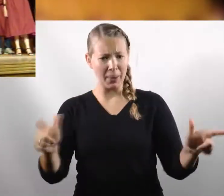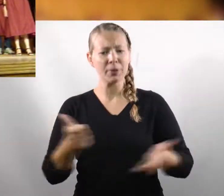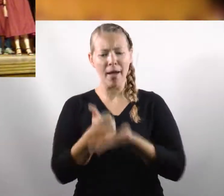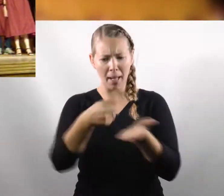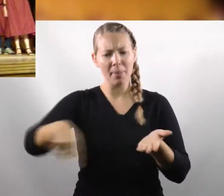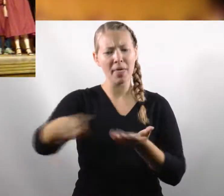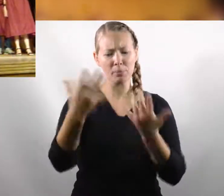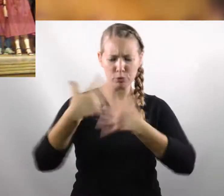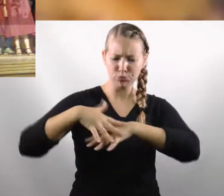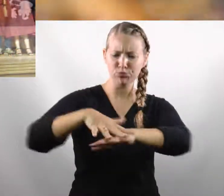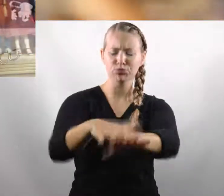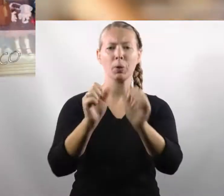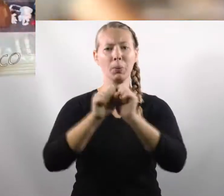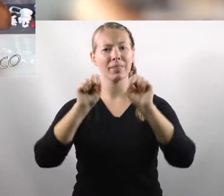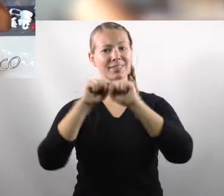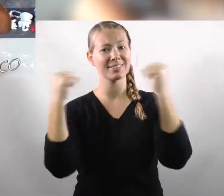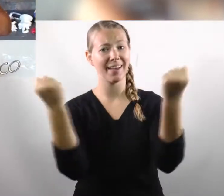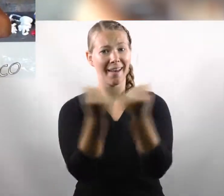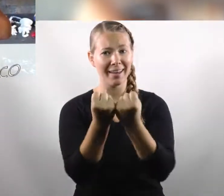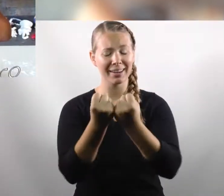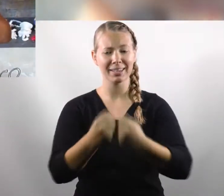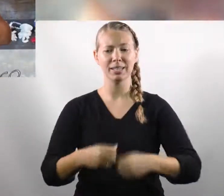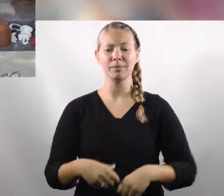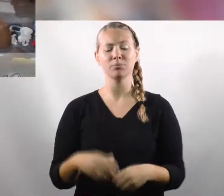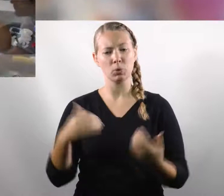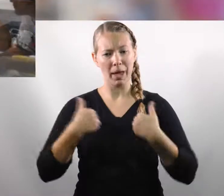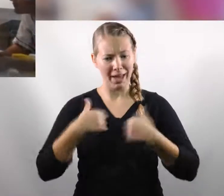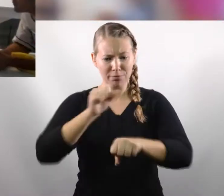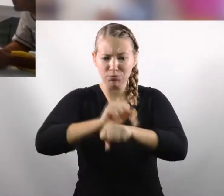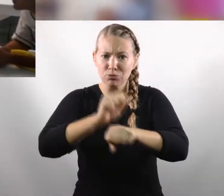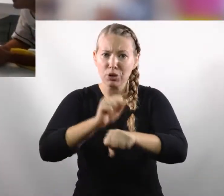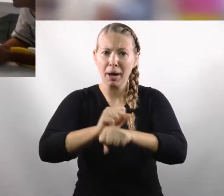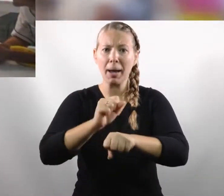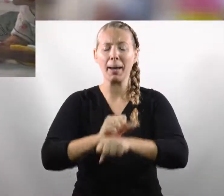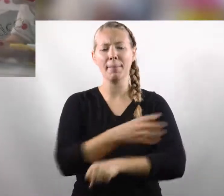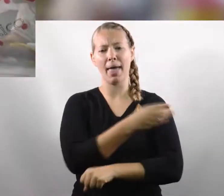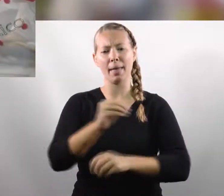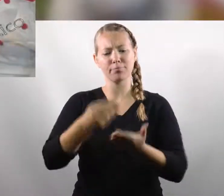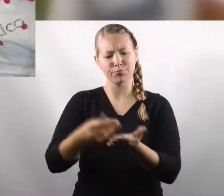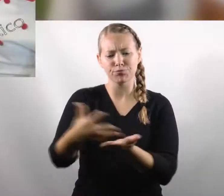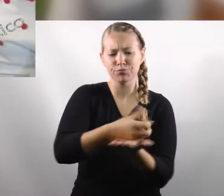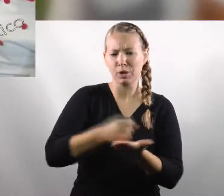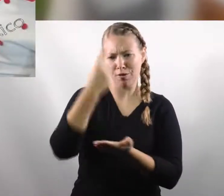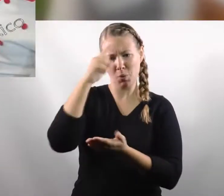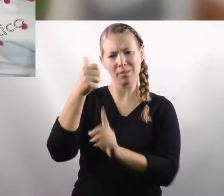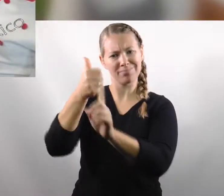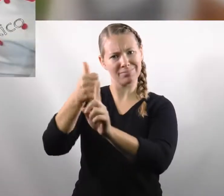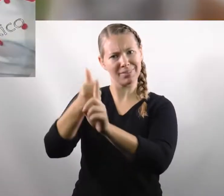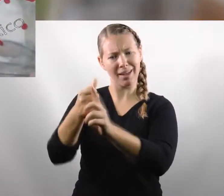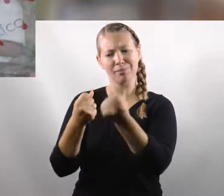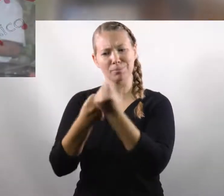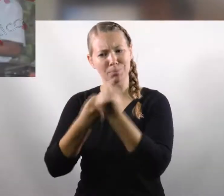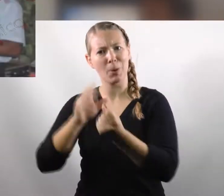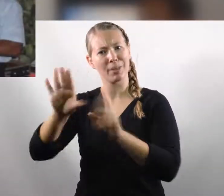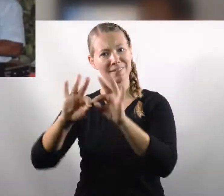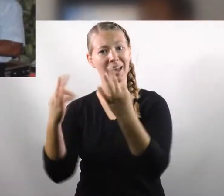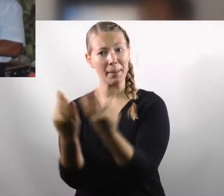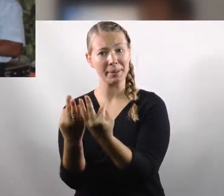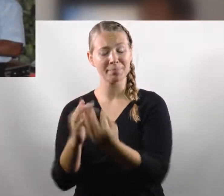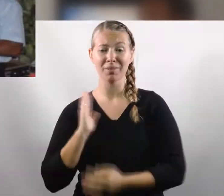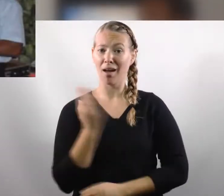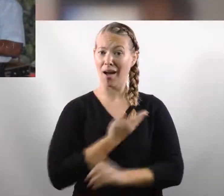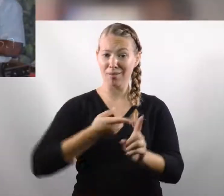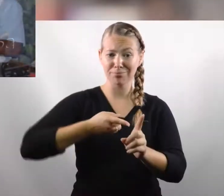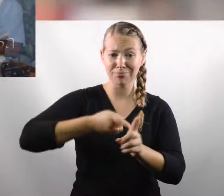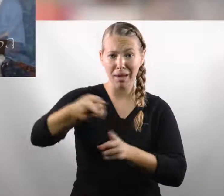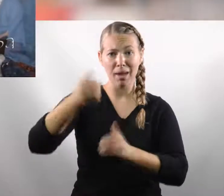them integrate into society, secure a job, and provide for themselves and their families. Ultimately, our goal is to present the